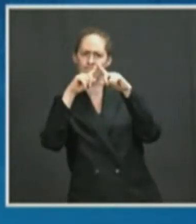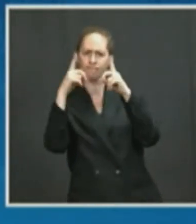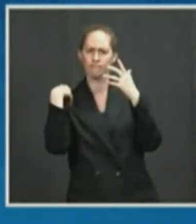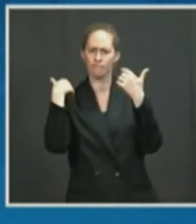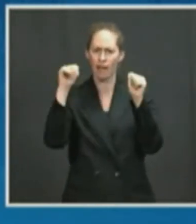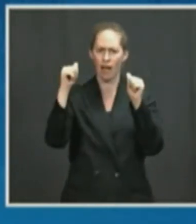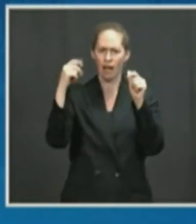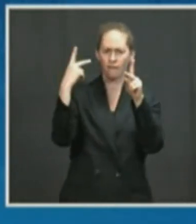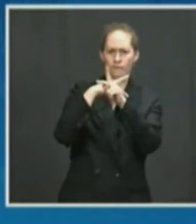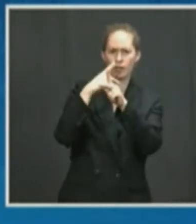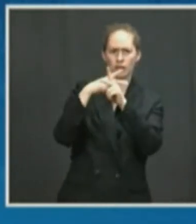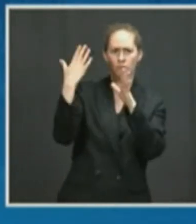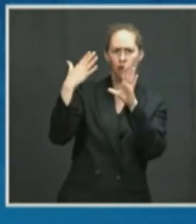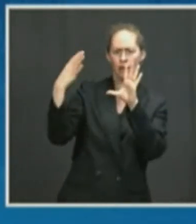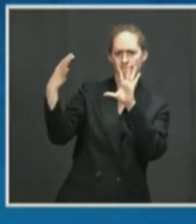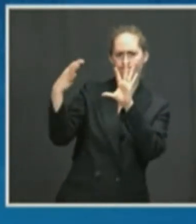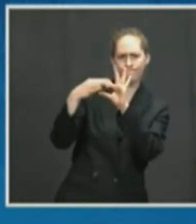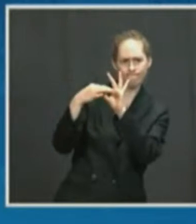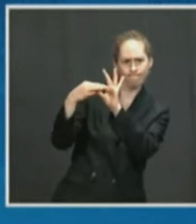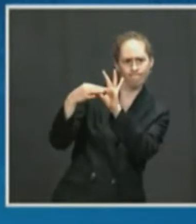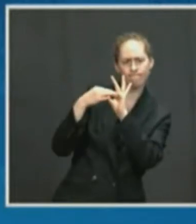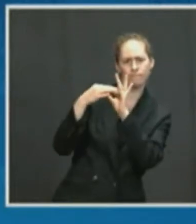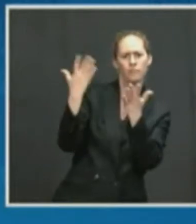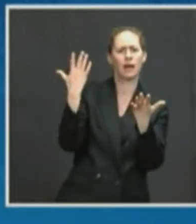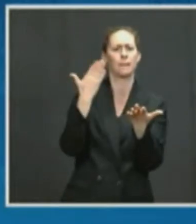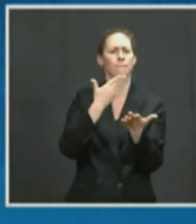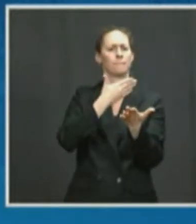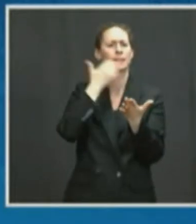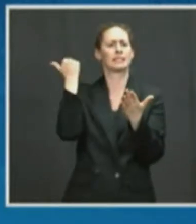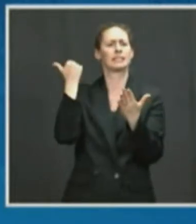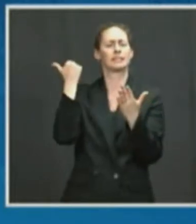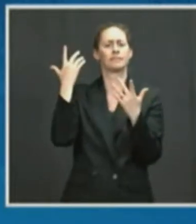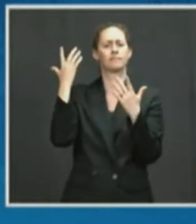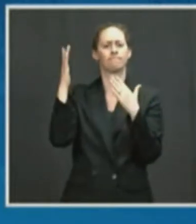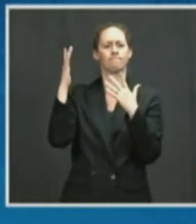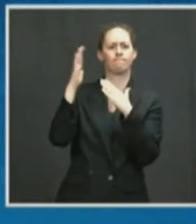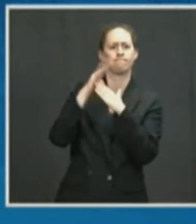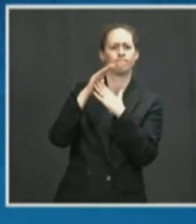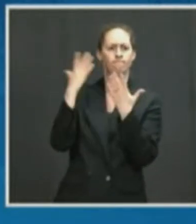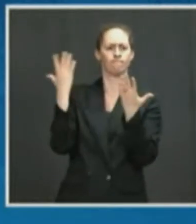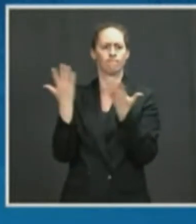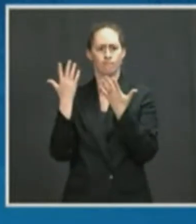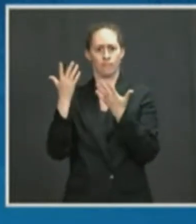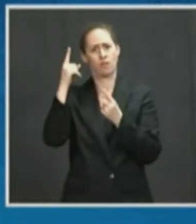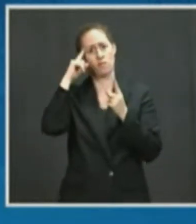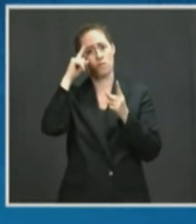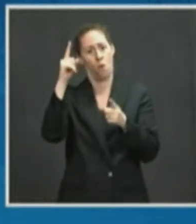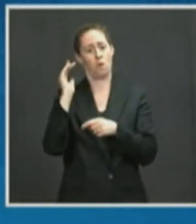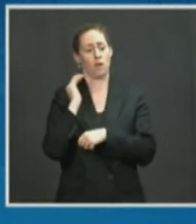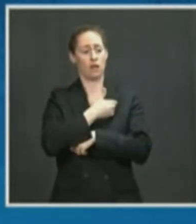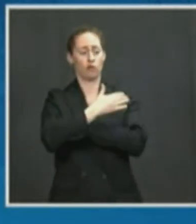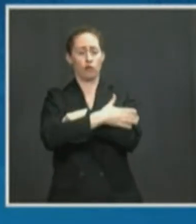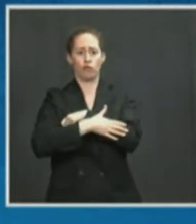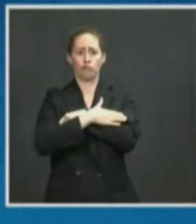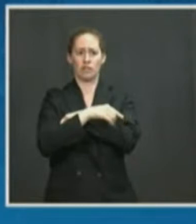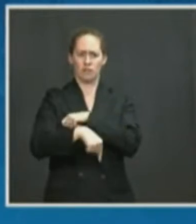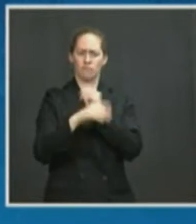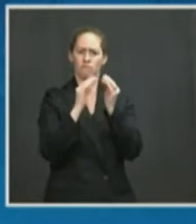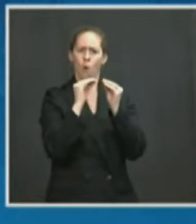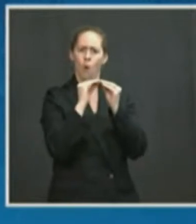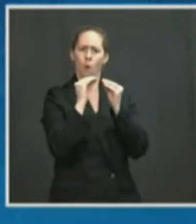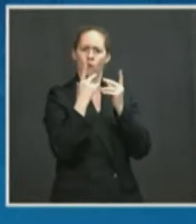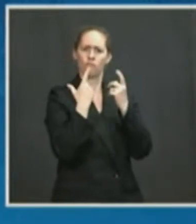to the United States to generate prosperity in our countries by introducing necessary changes